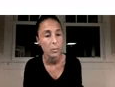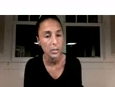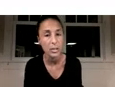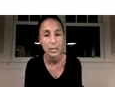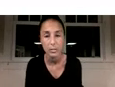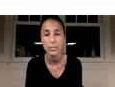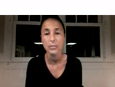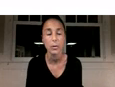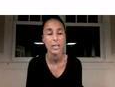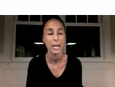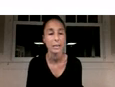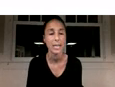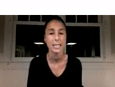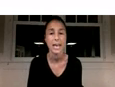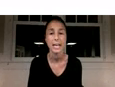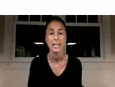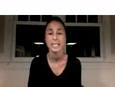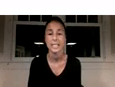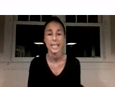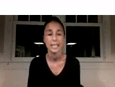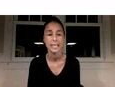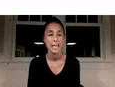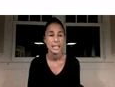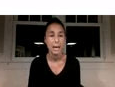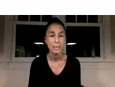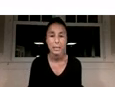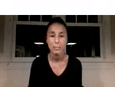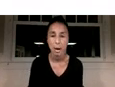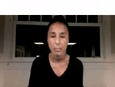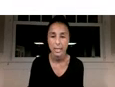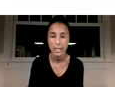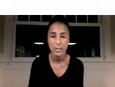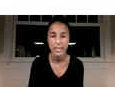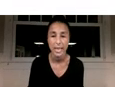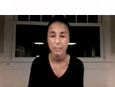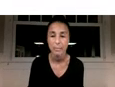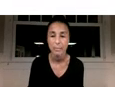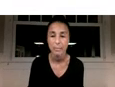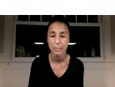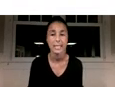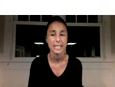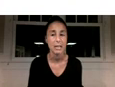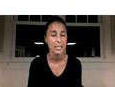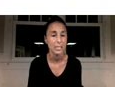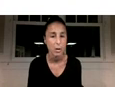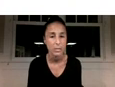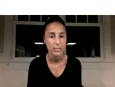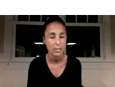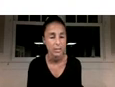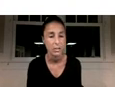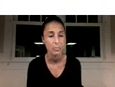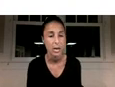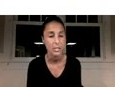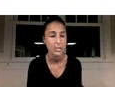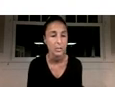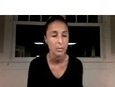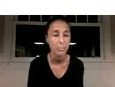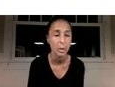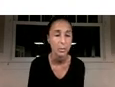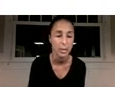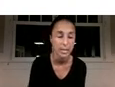ago, which includes four land bays A to D. The nominated property is within land bay A in the southeast quadrant of the